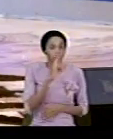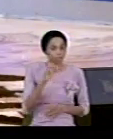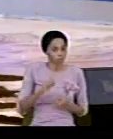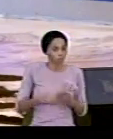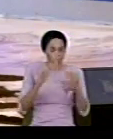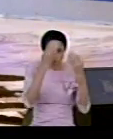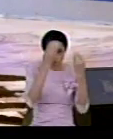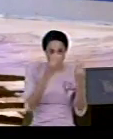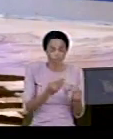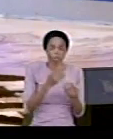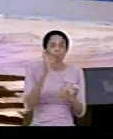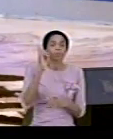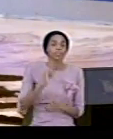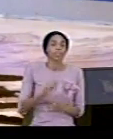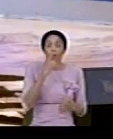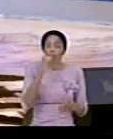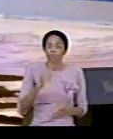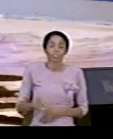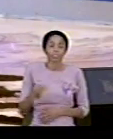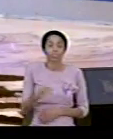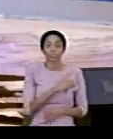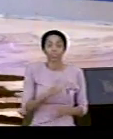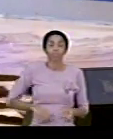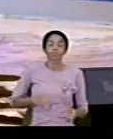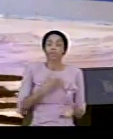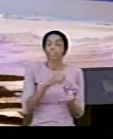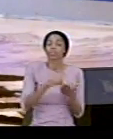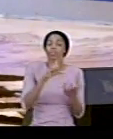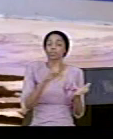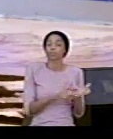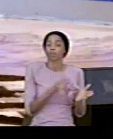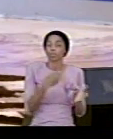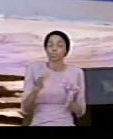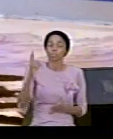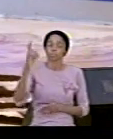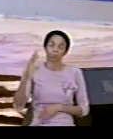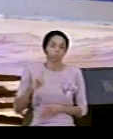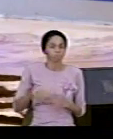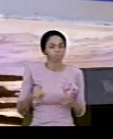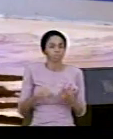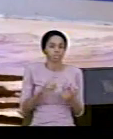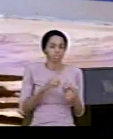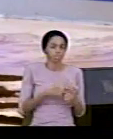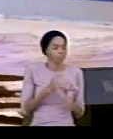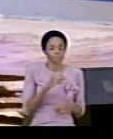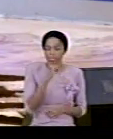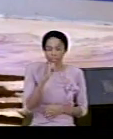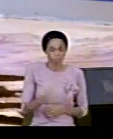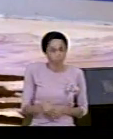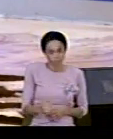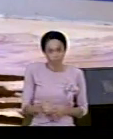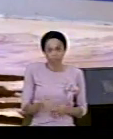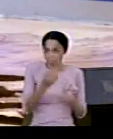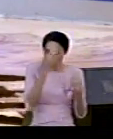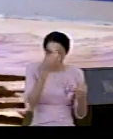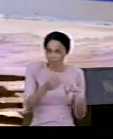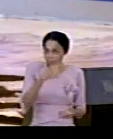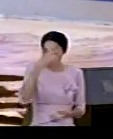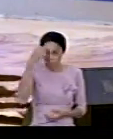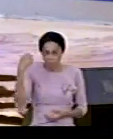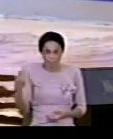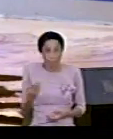of God and the law of God. But then they could not, because